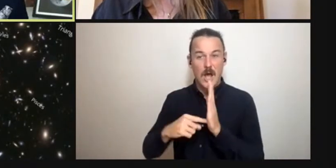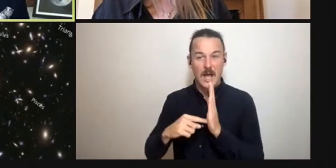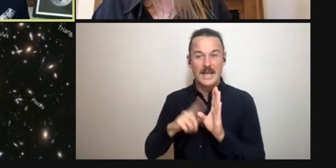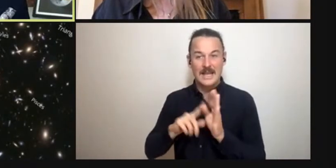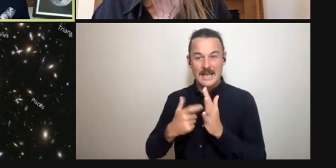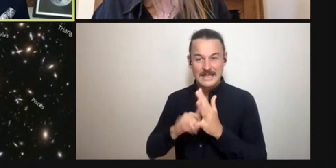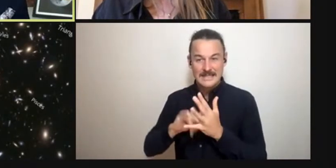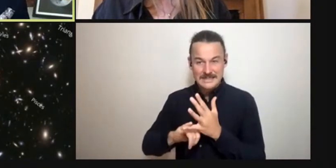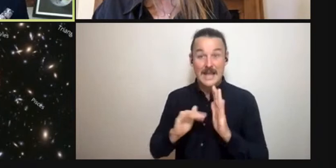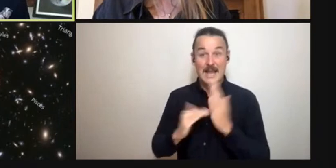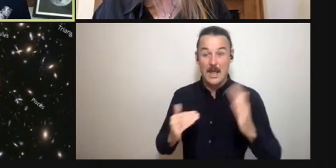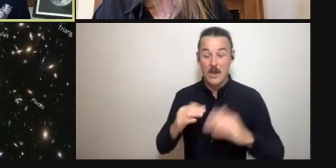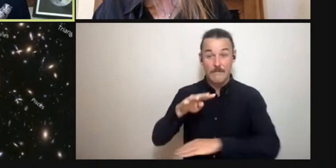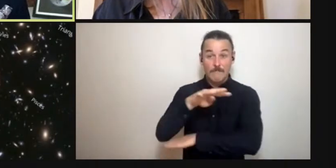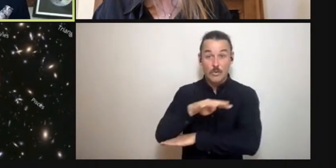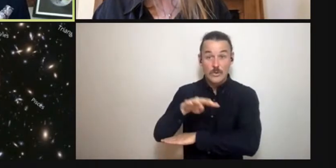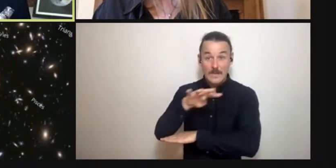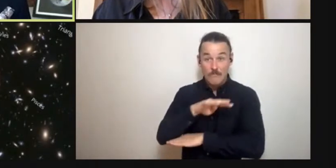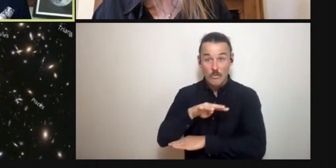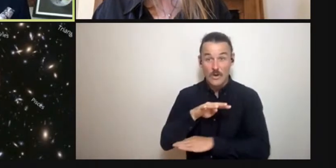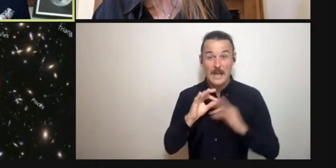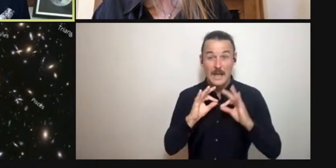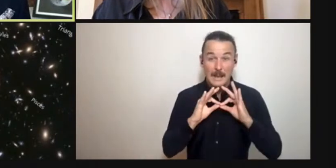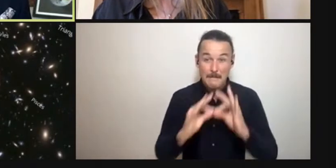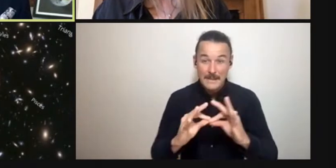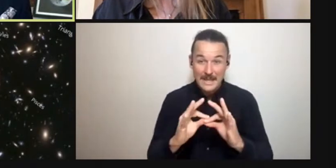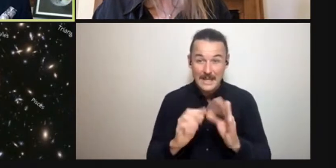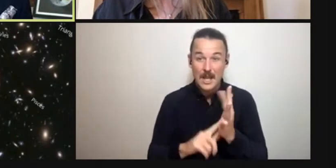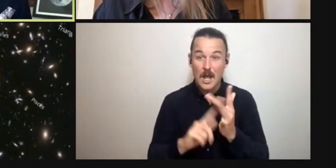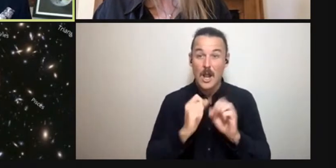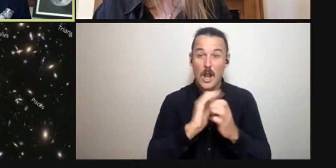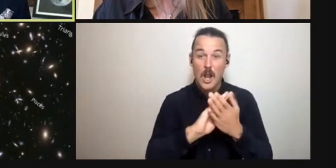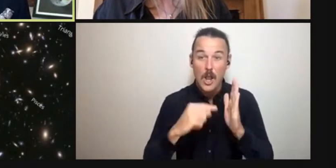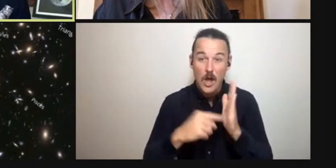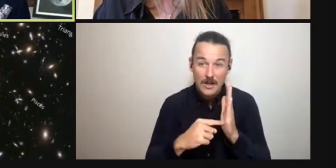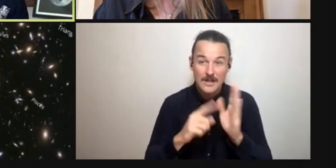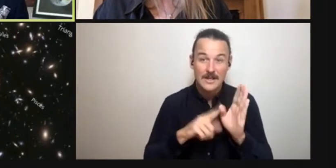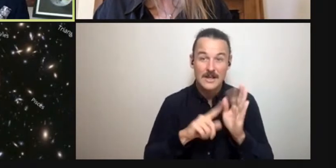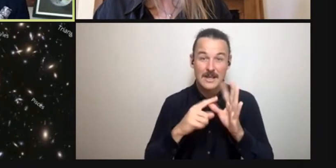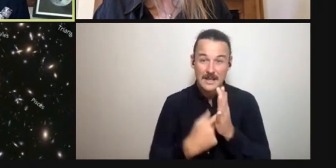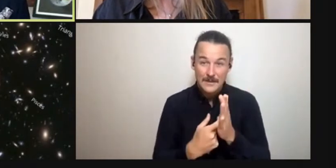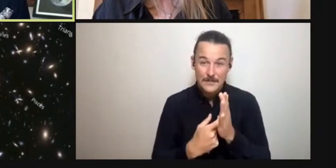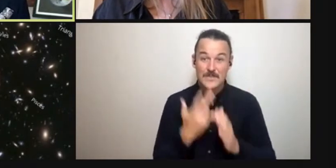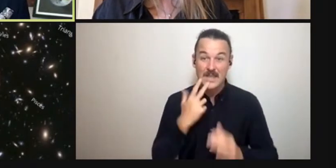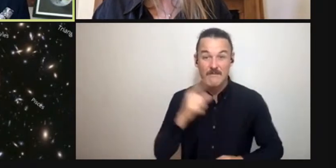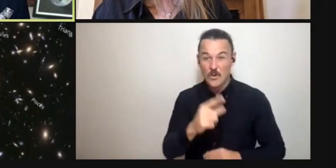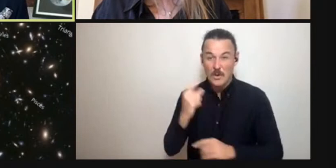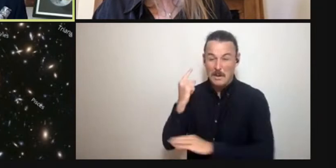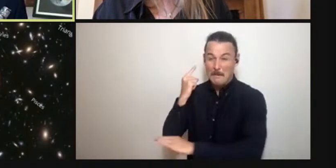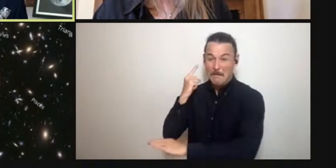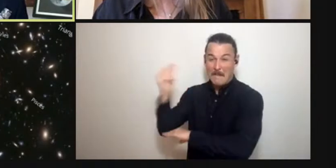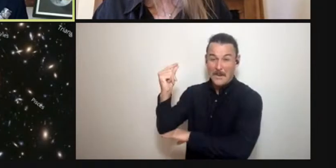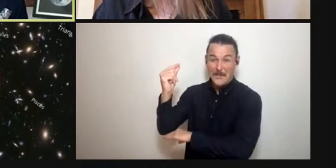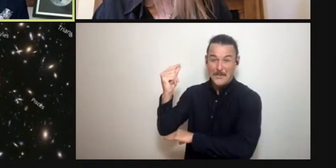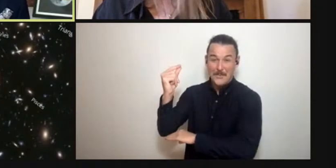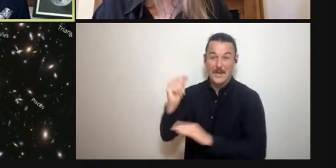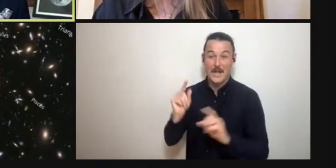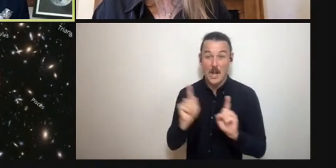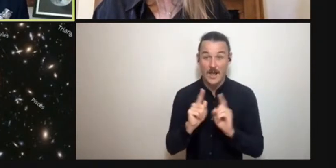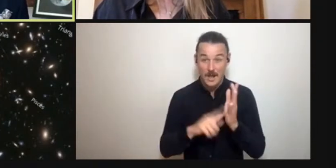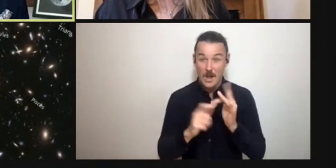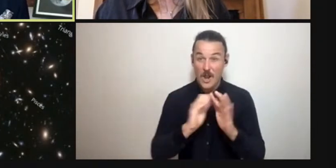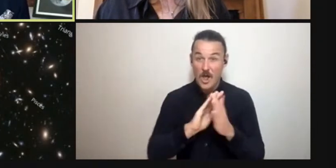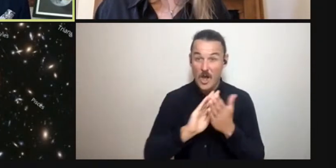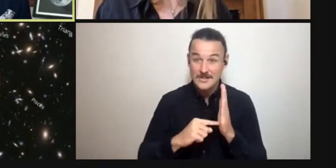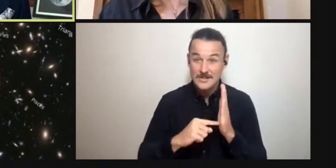you try to travel there at the speed of light, okay, it might take you the 44 billion years. It probably take you longer because the